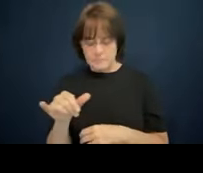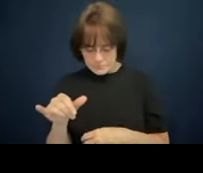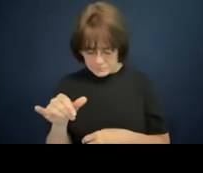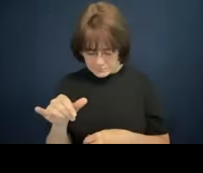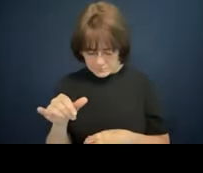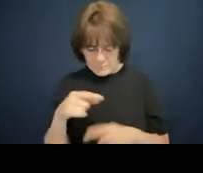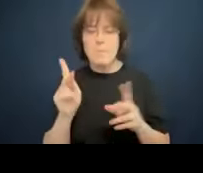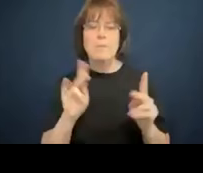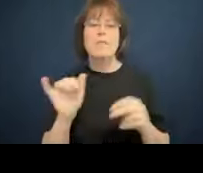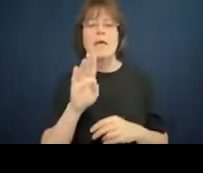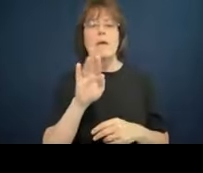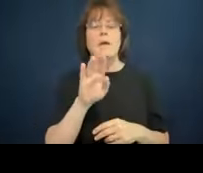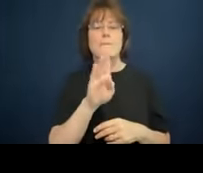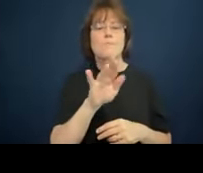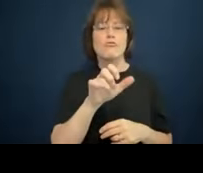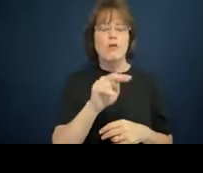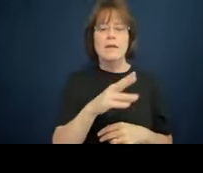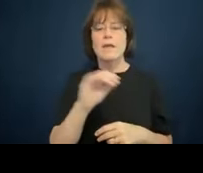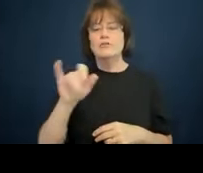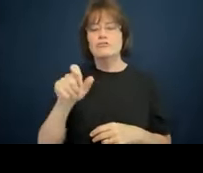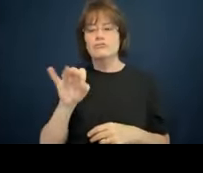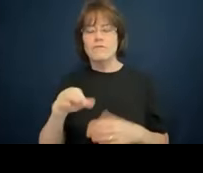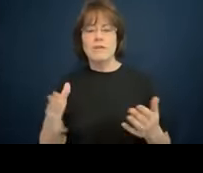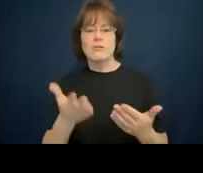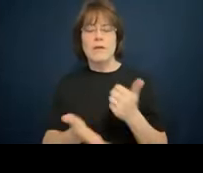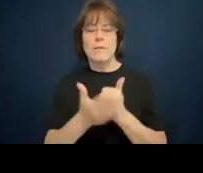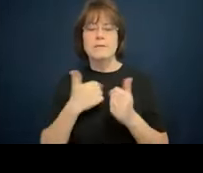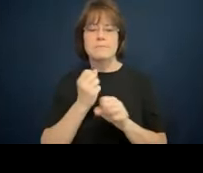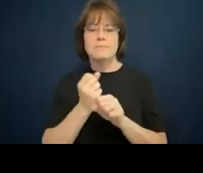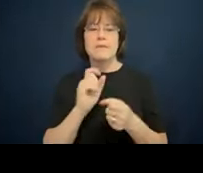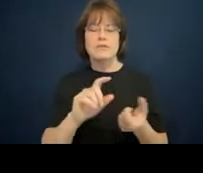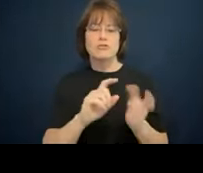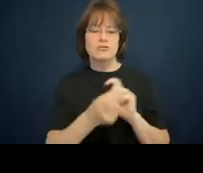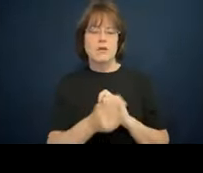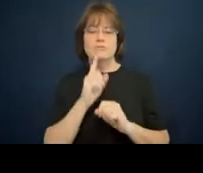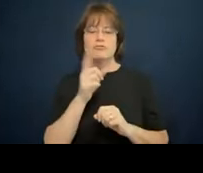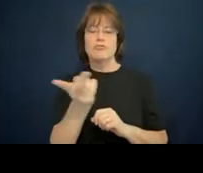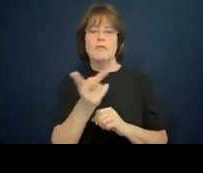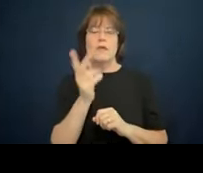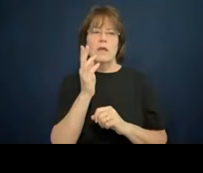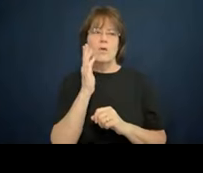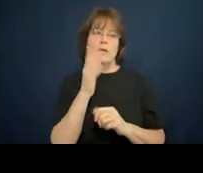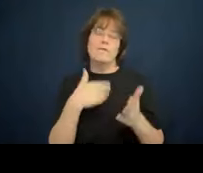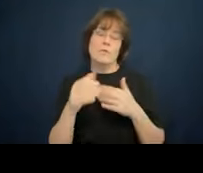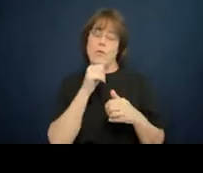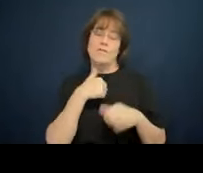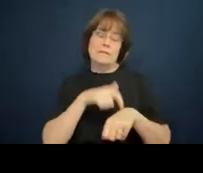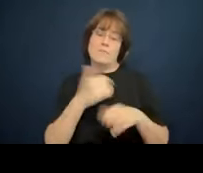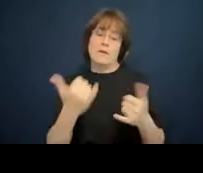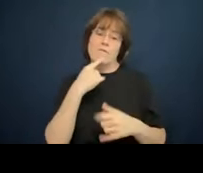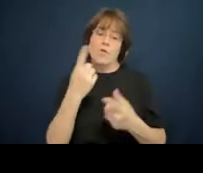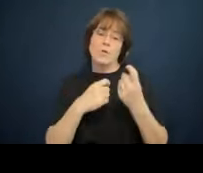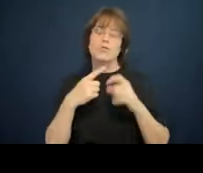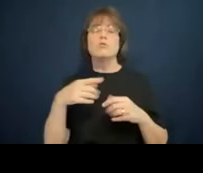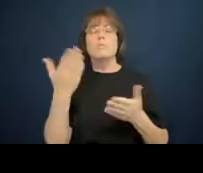But people like Brian and Jeff are here to help us make the transition. And I'm sure they'll, we don't have time for questions right now.